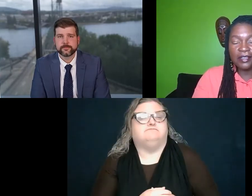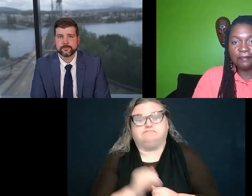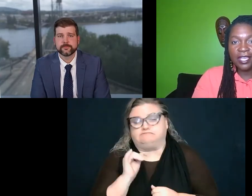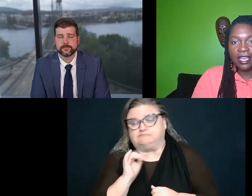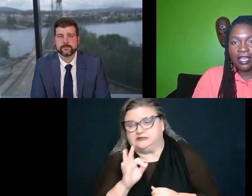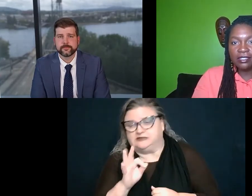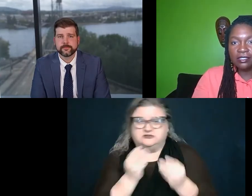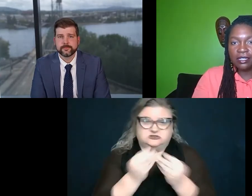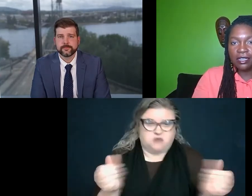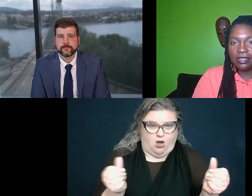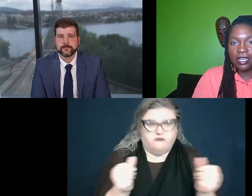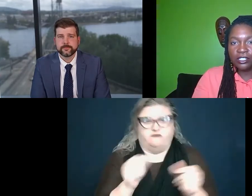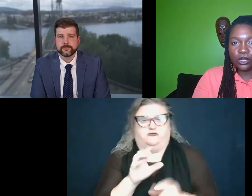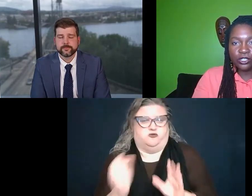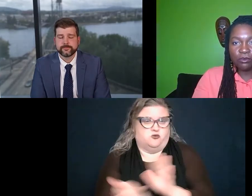solve a case